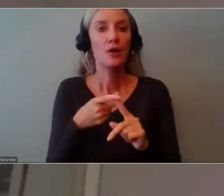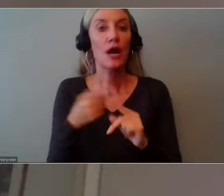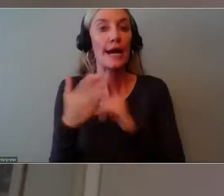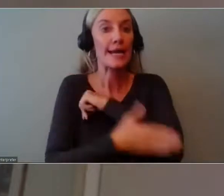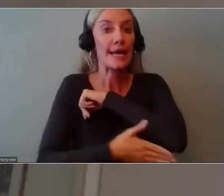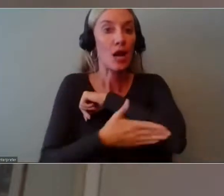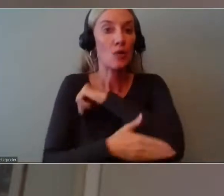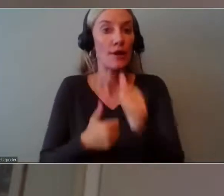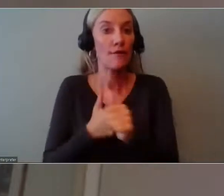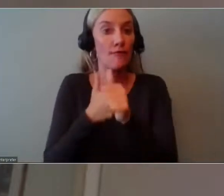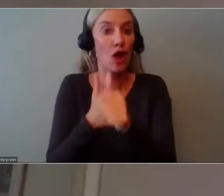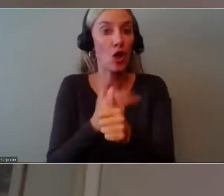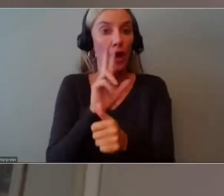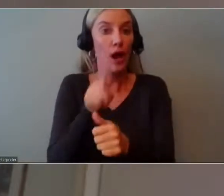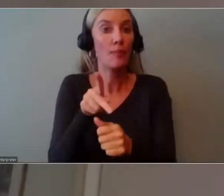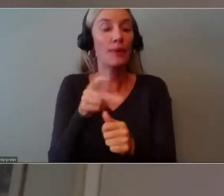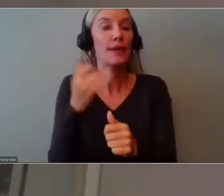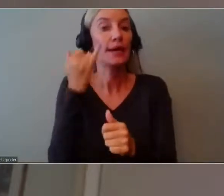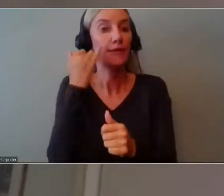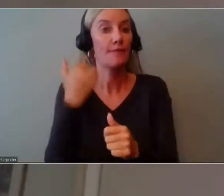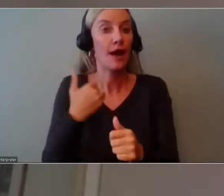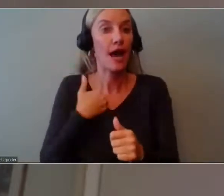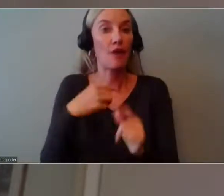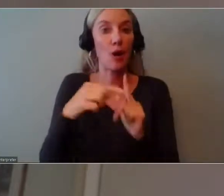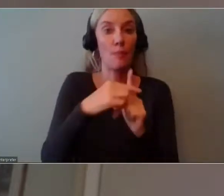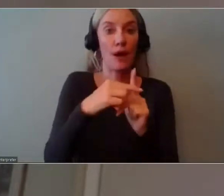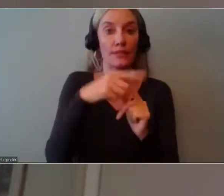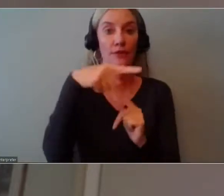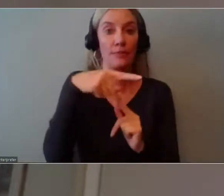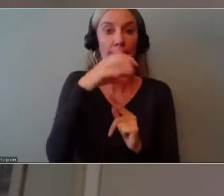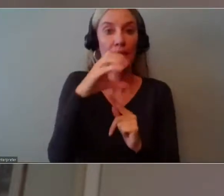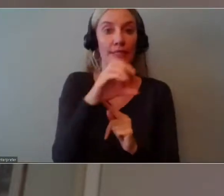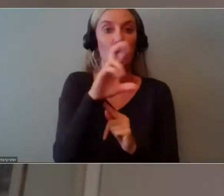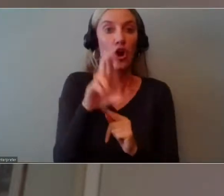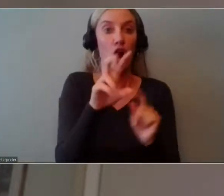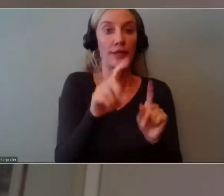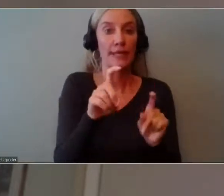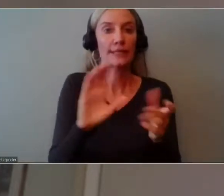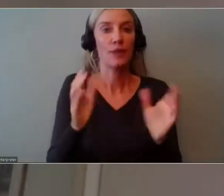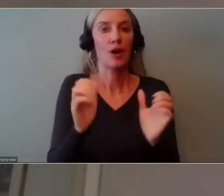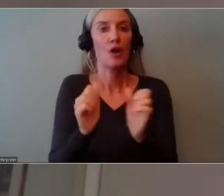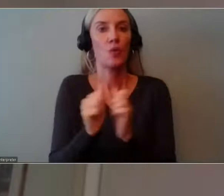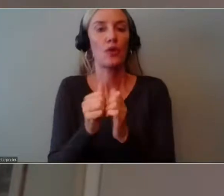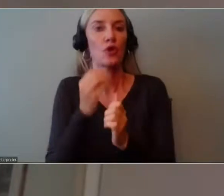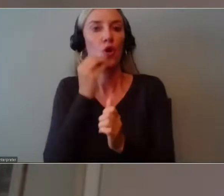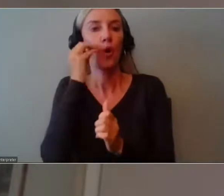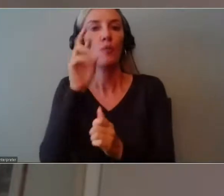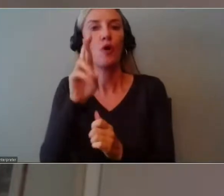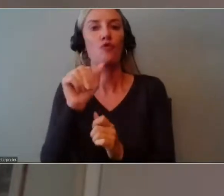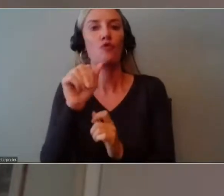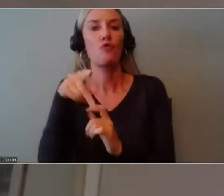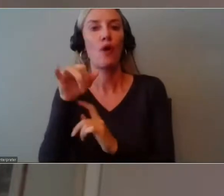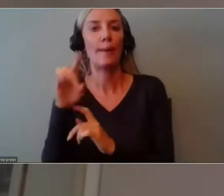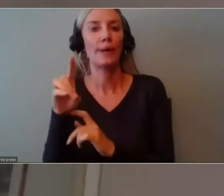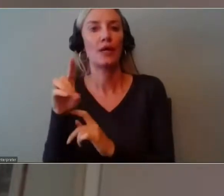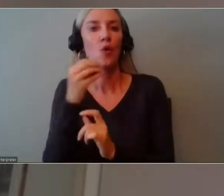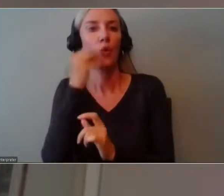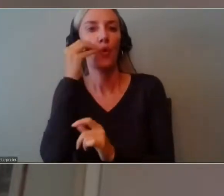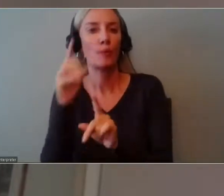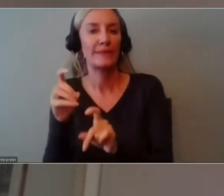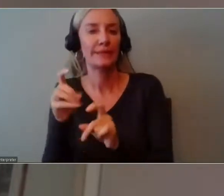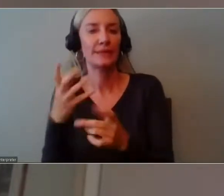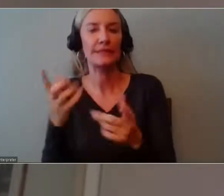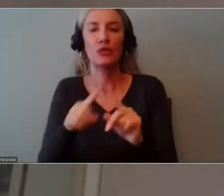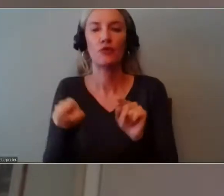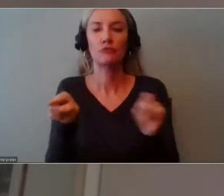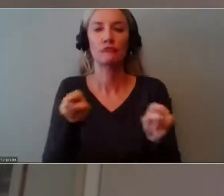with a positive PCR test for COVID versus a rapid home test, and kind of the difference between those tests and who we follow up